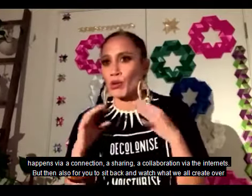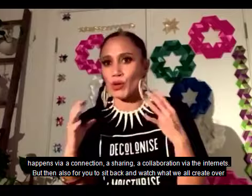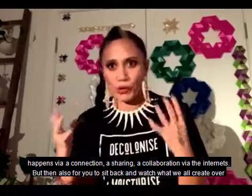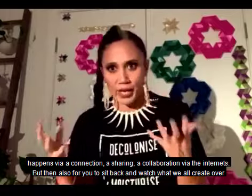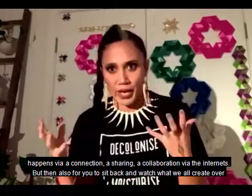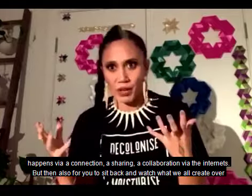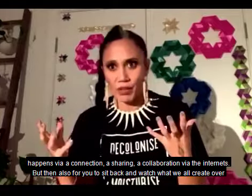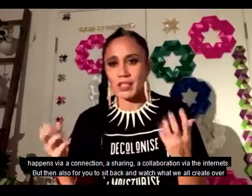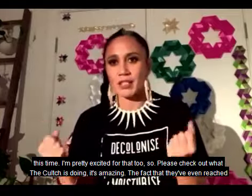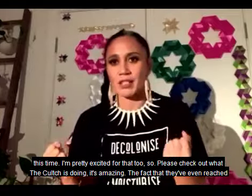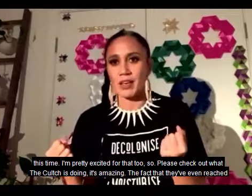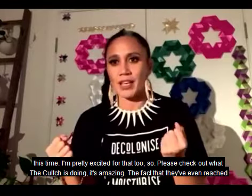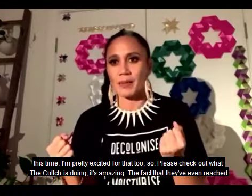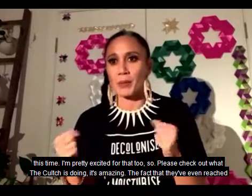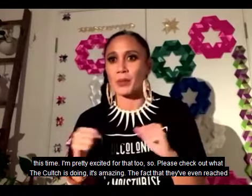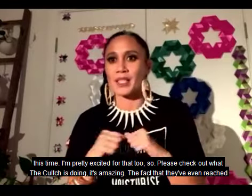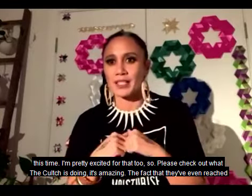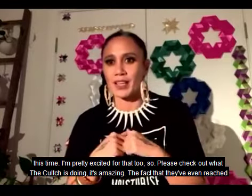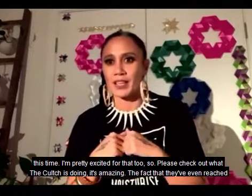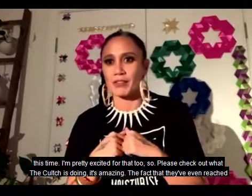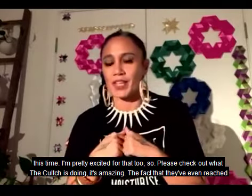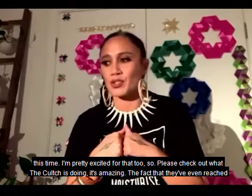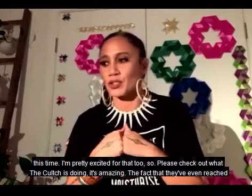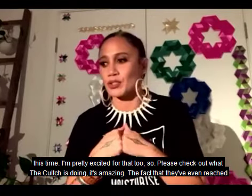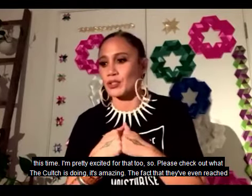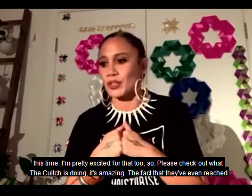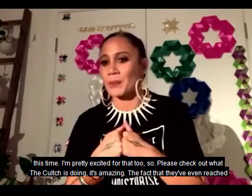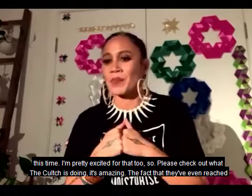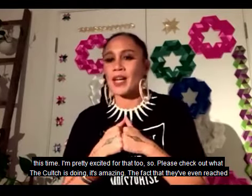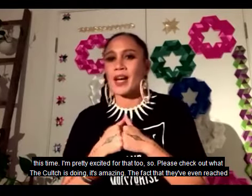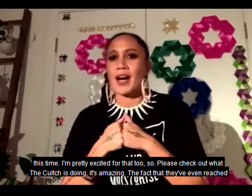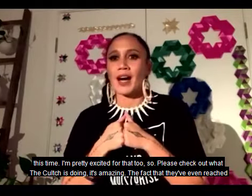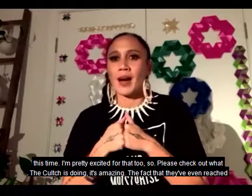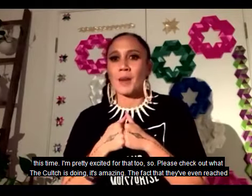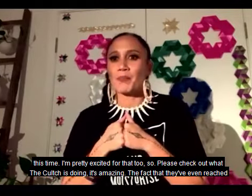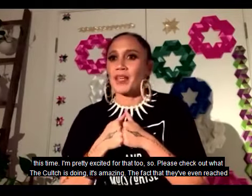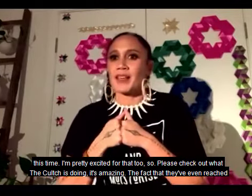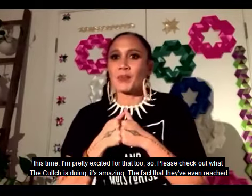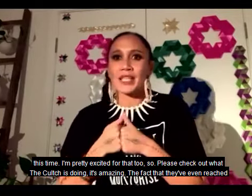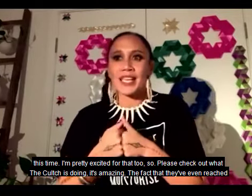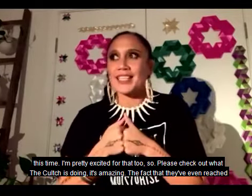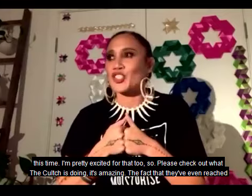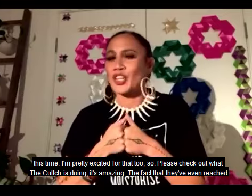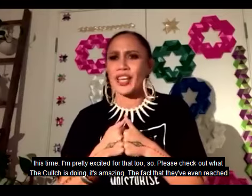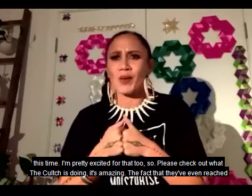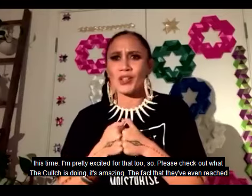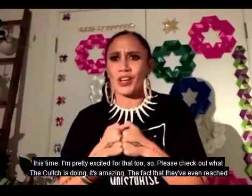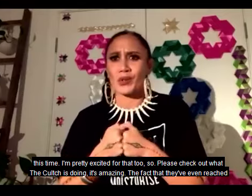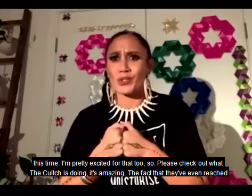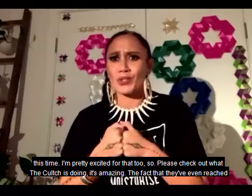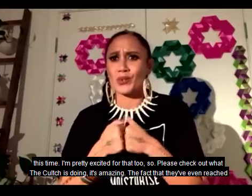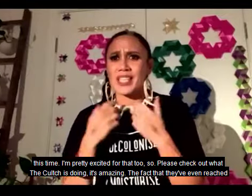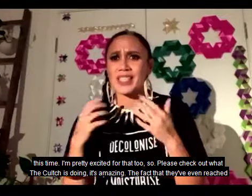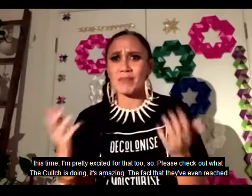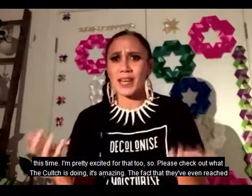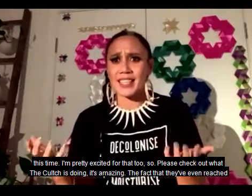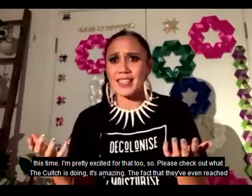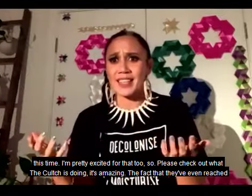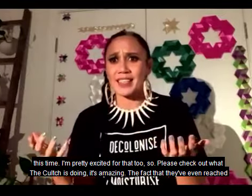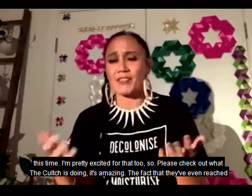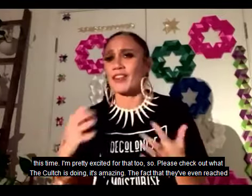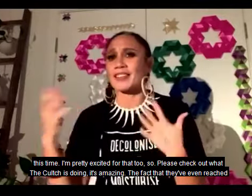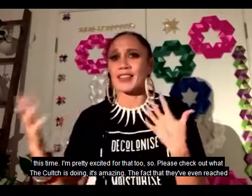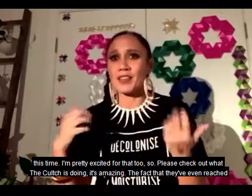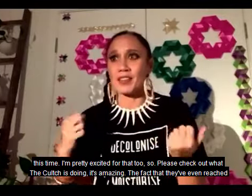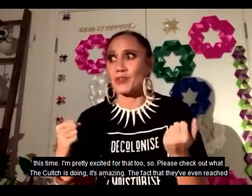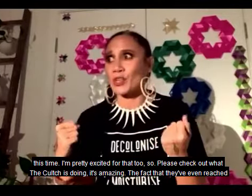what we all create over this time. I'm pretty excited for that too. So please check out what the Cultch is doing. It's